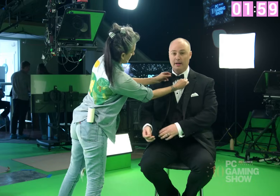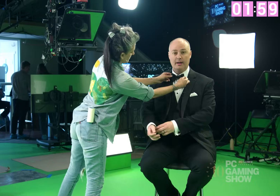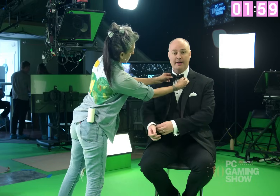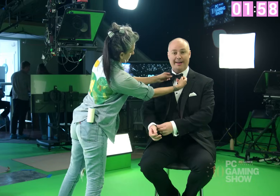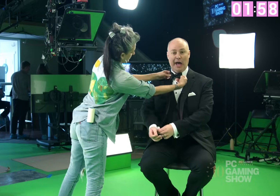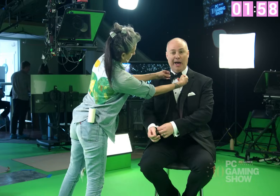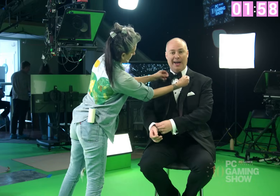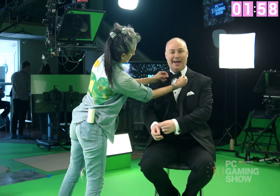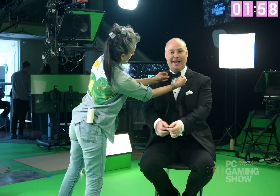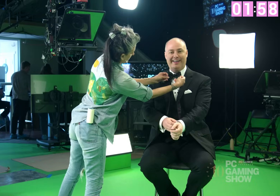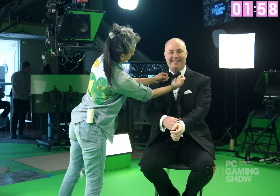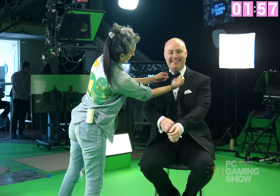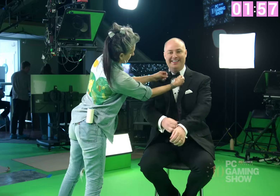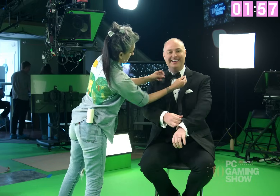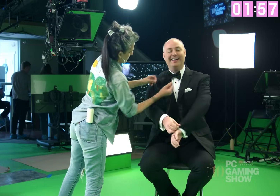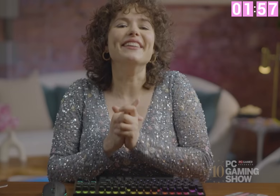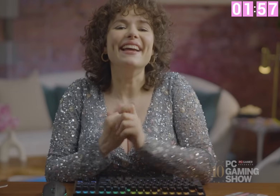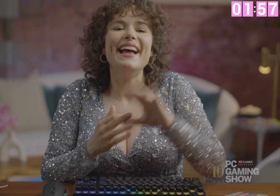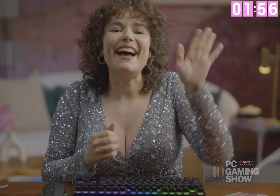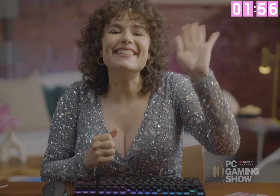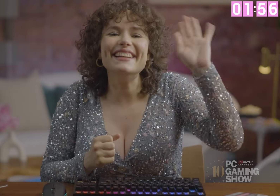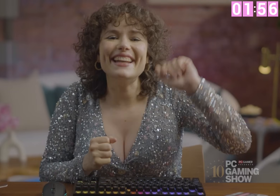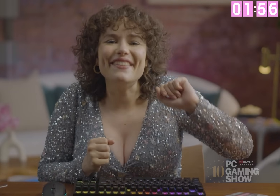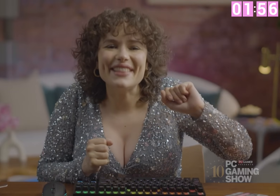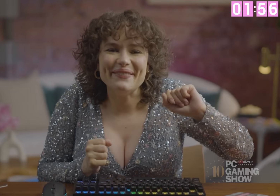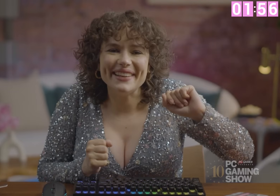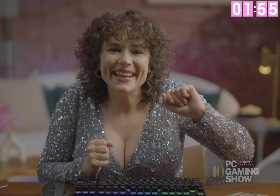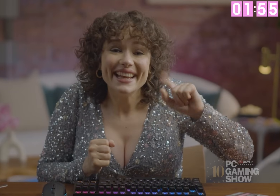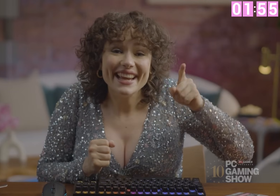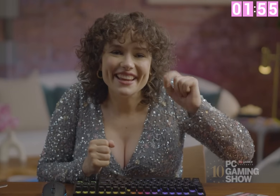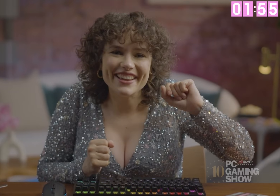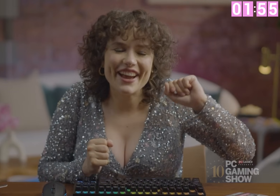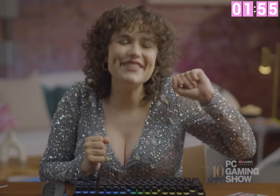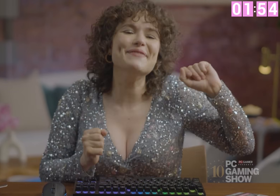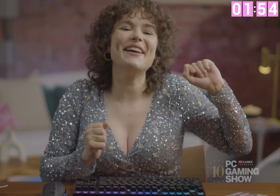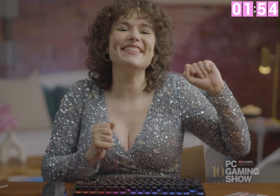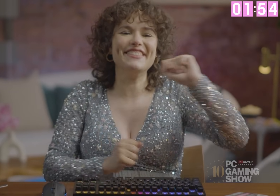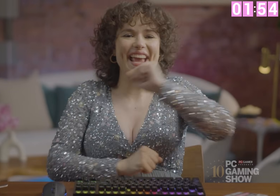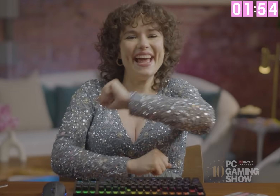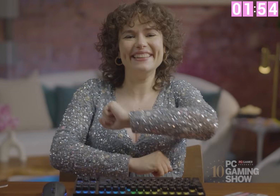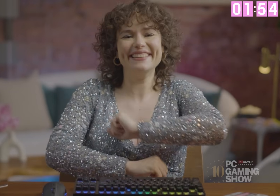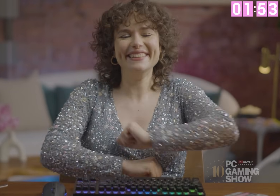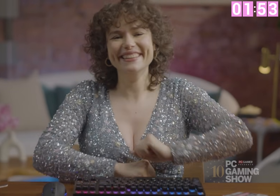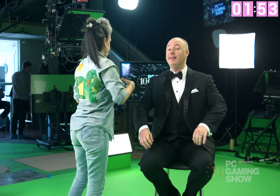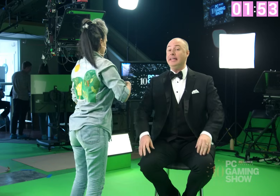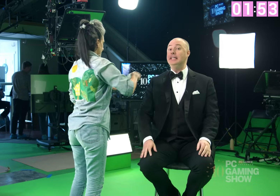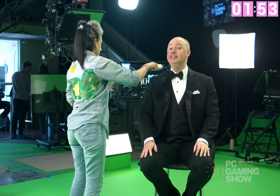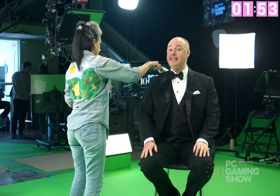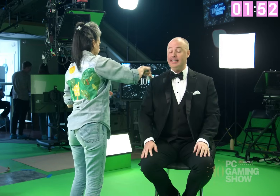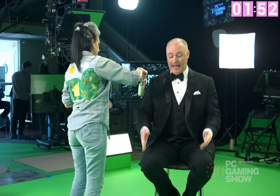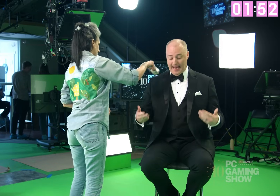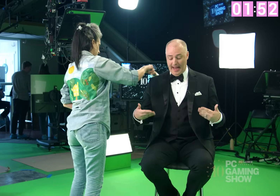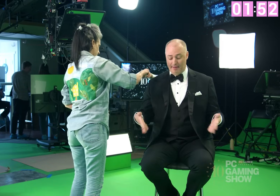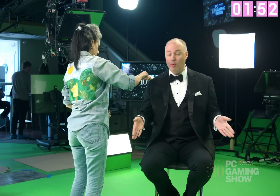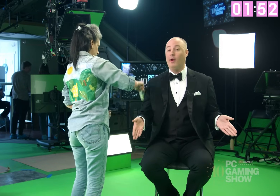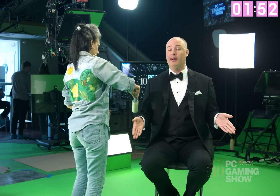Let's check on him. Hey. Hey, Sean, how's it looking over there, buddy? You got your hosting pants on yet? Frankie, indeed, I am wearing